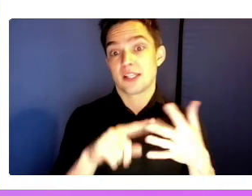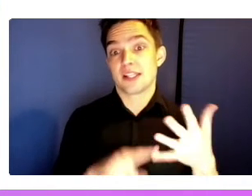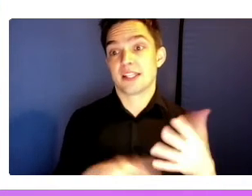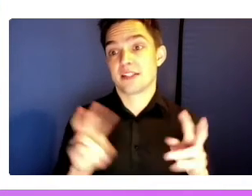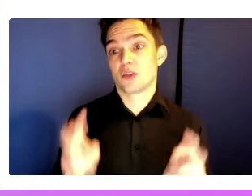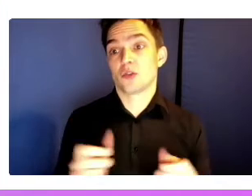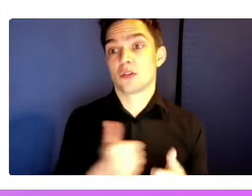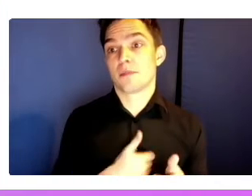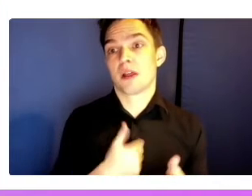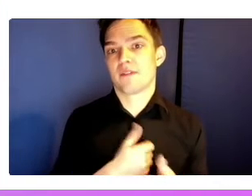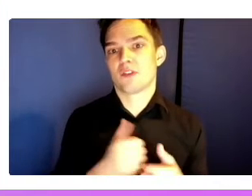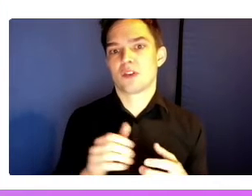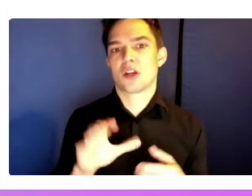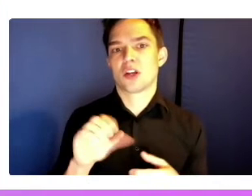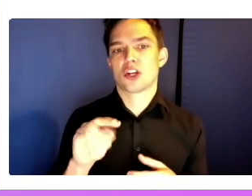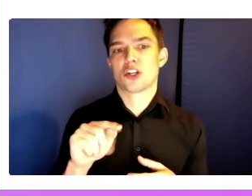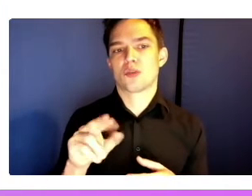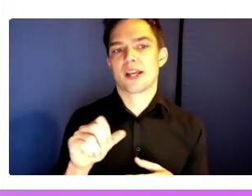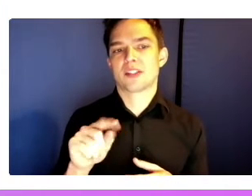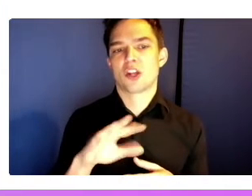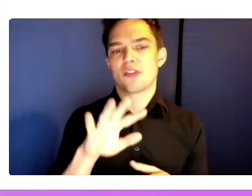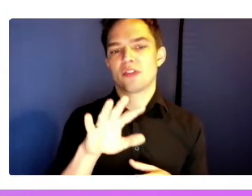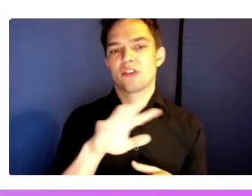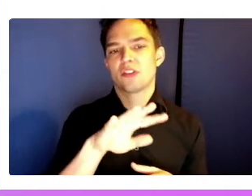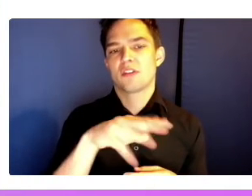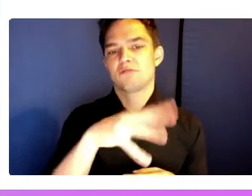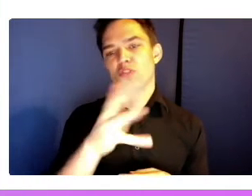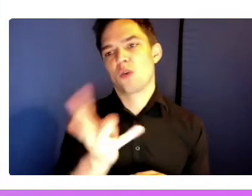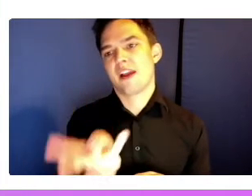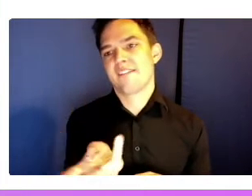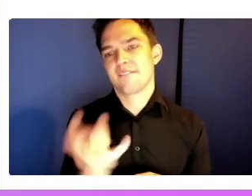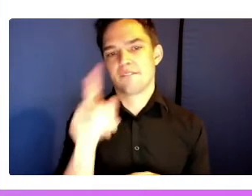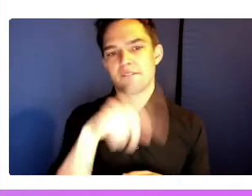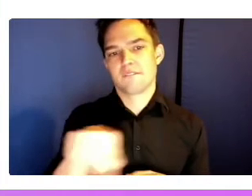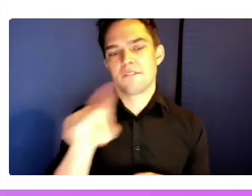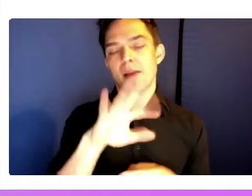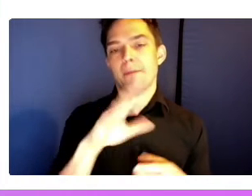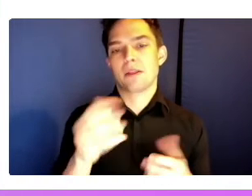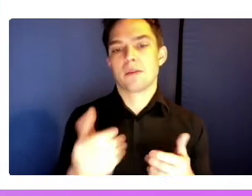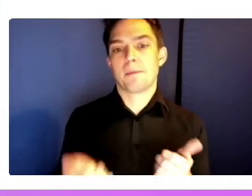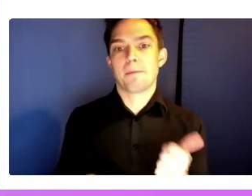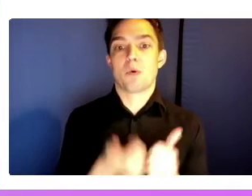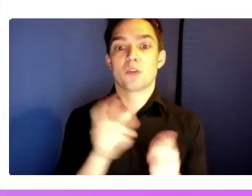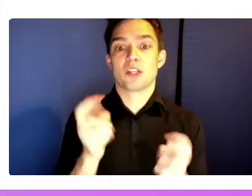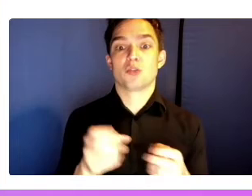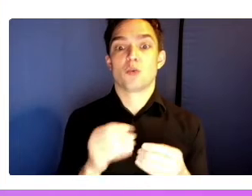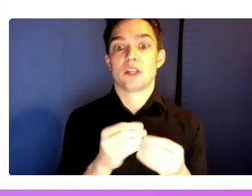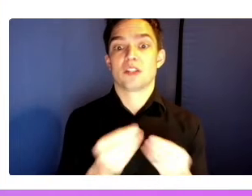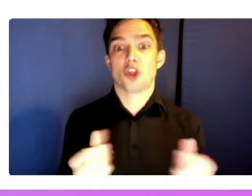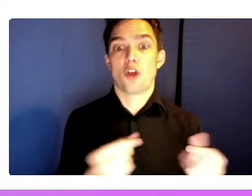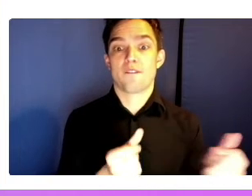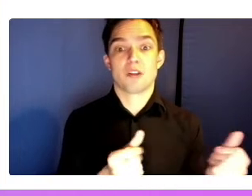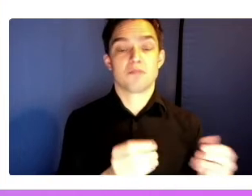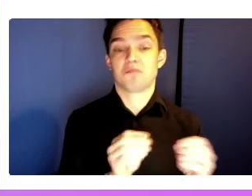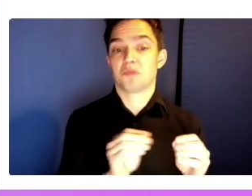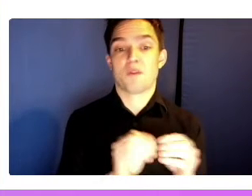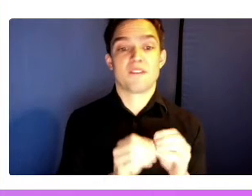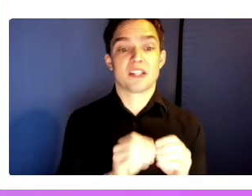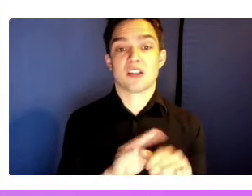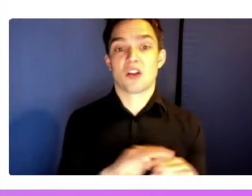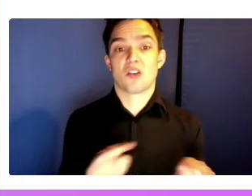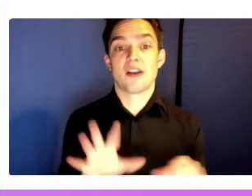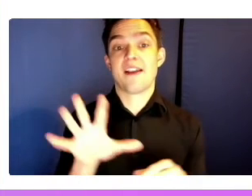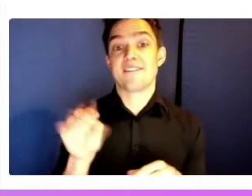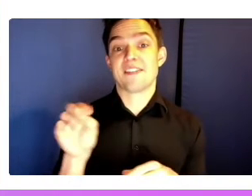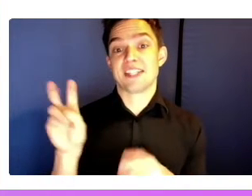for the contrast on this graph, but the bulk of the issues we solved were actually no fixes whatsoever. 50